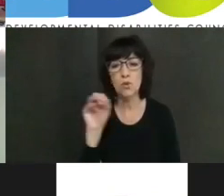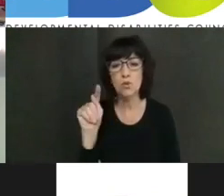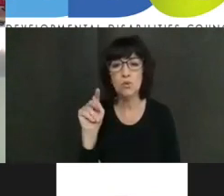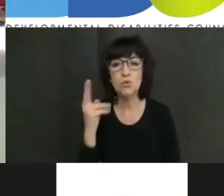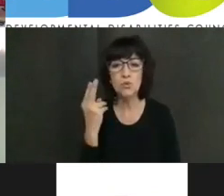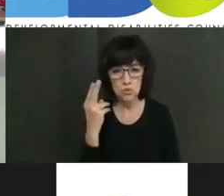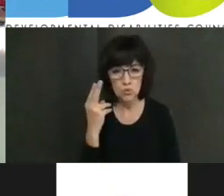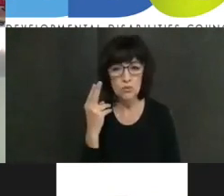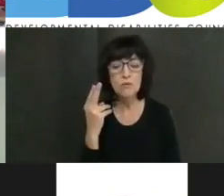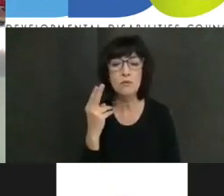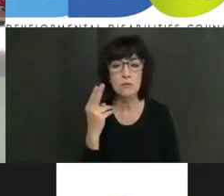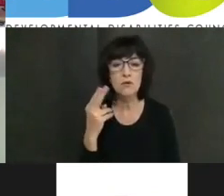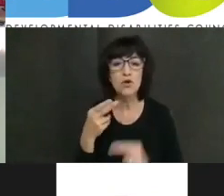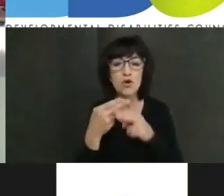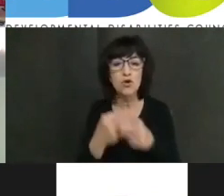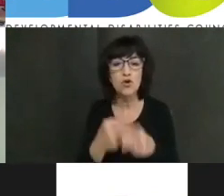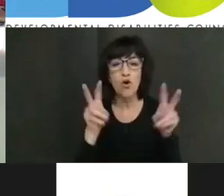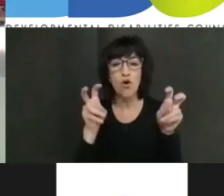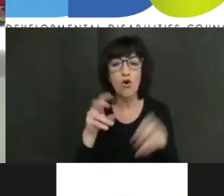communication between devices.